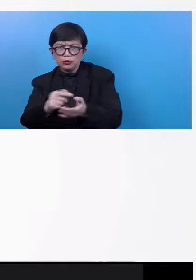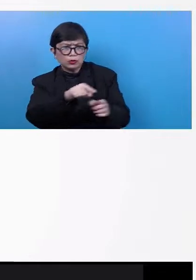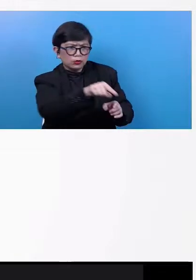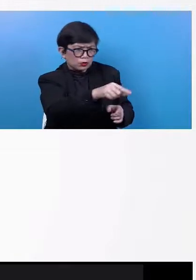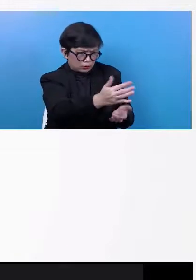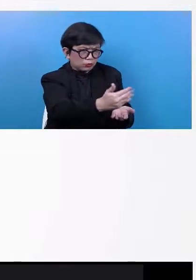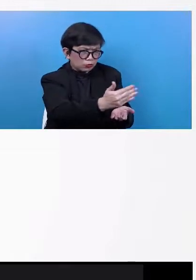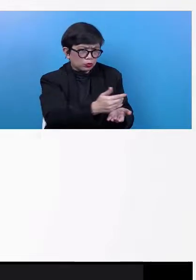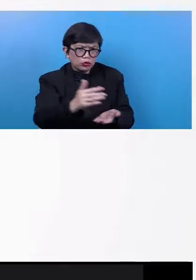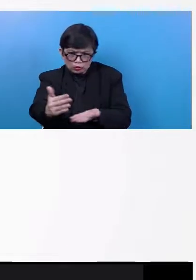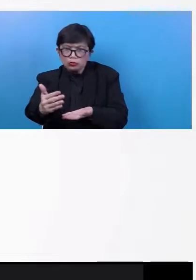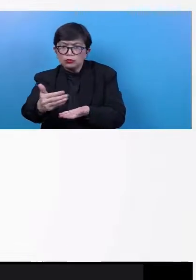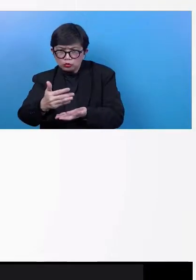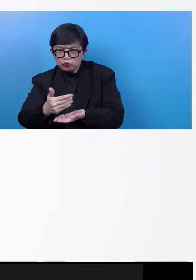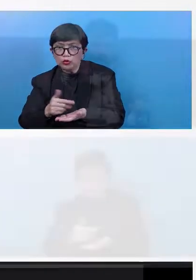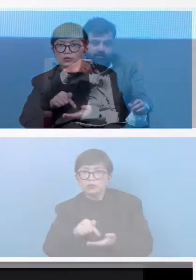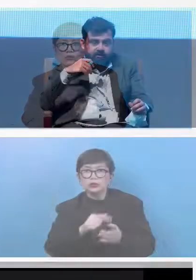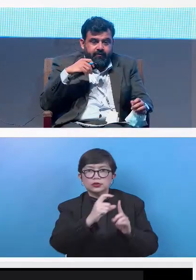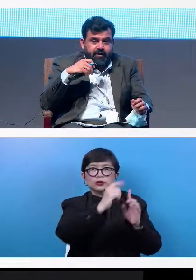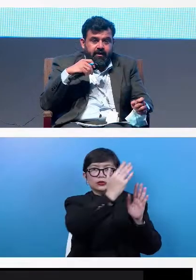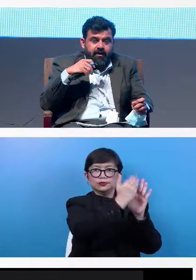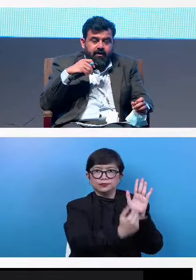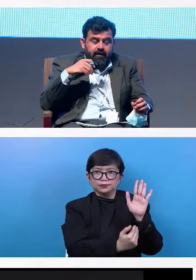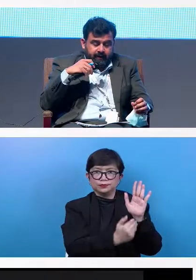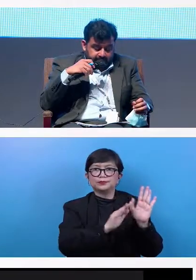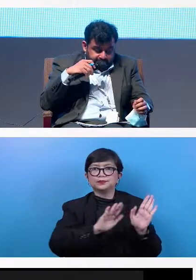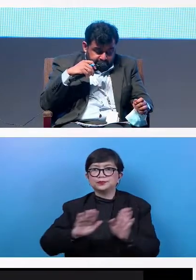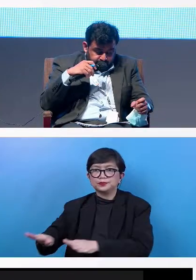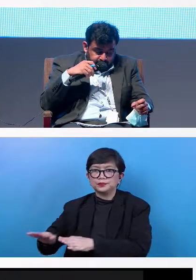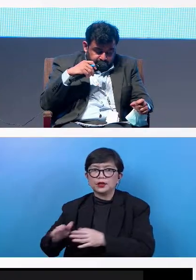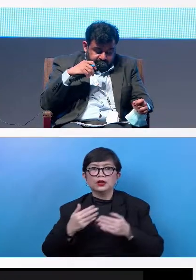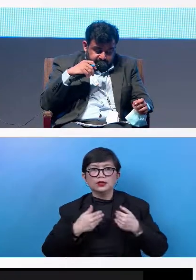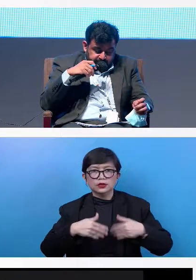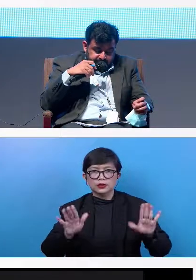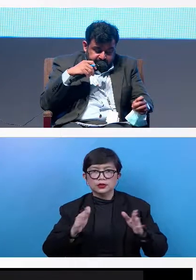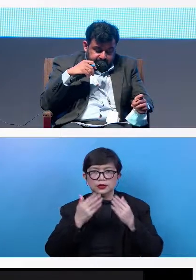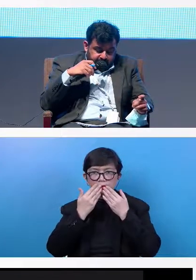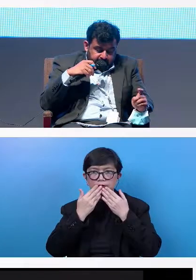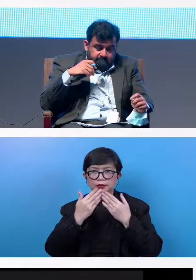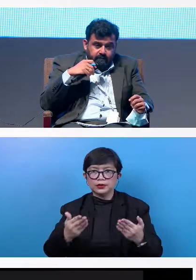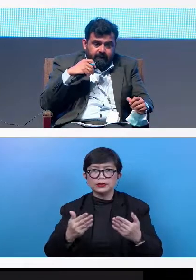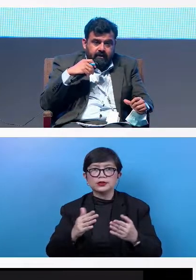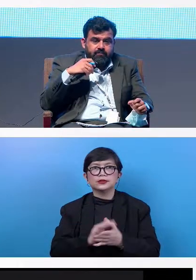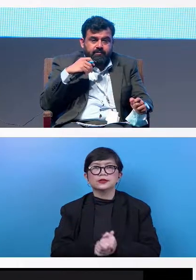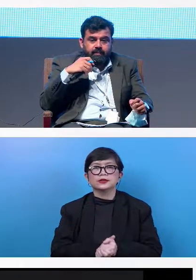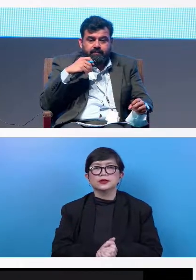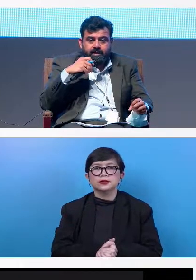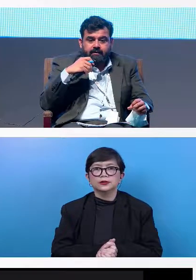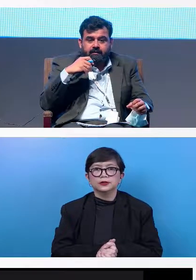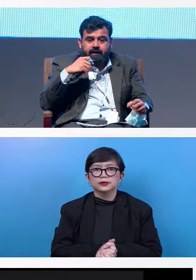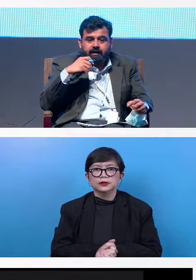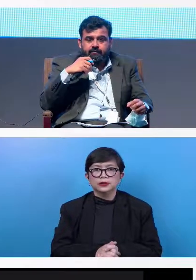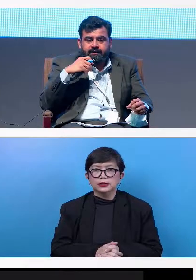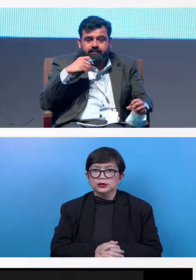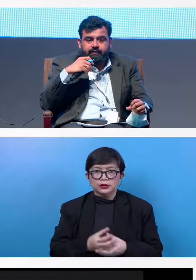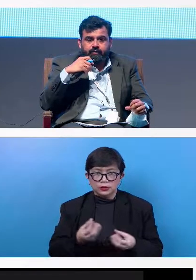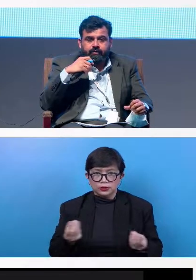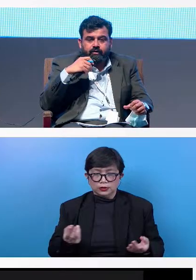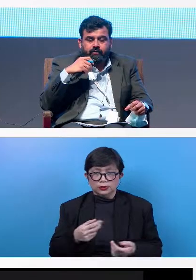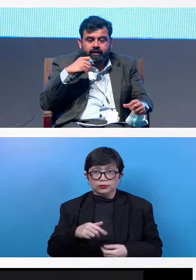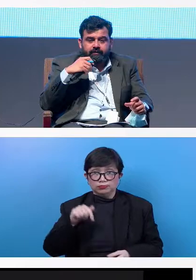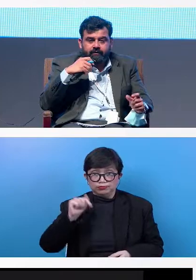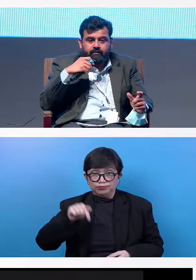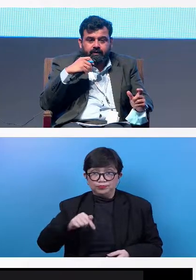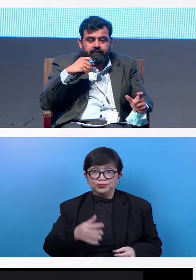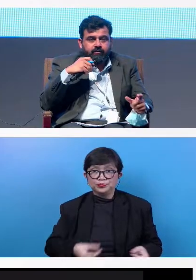Thank you very much for putting forward some of the highlights of the principles. Now, Ben, I'll pass the floor